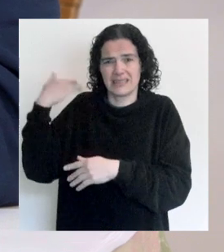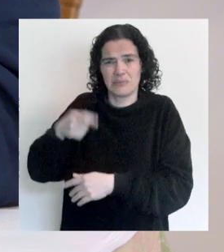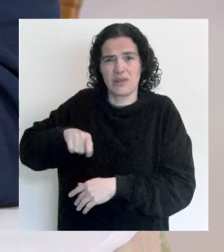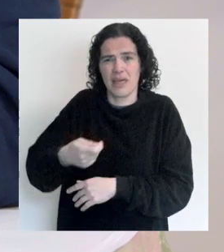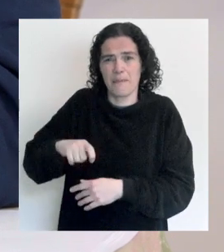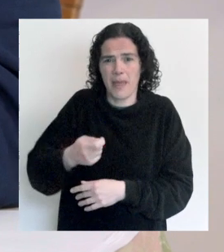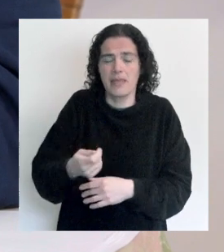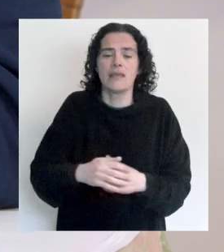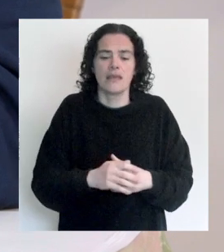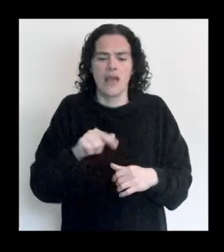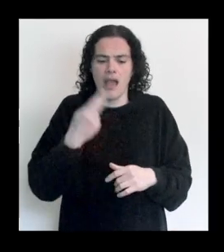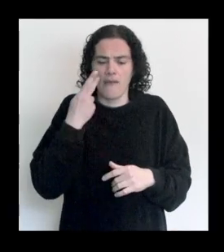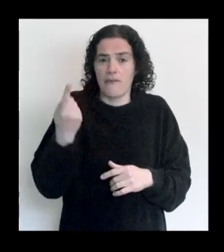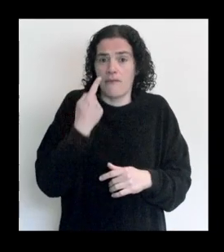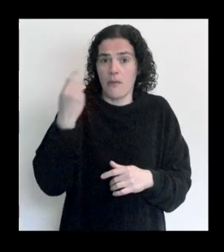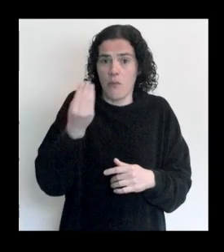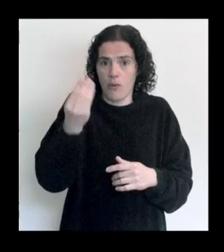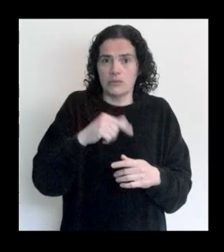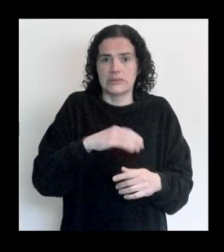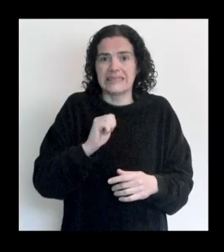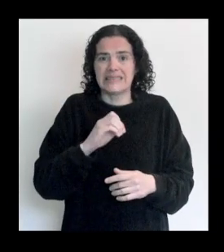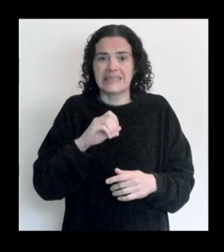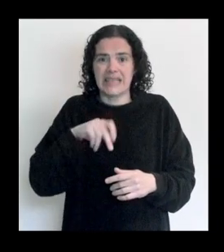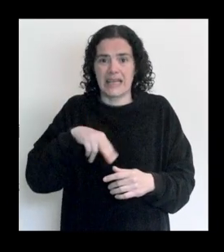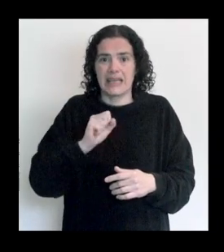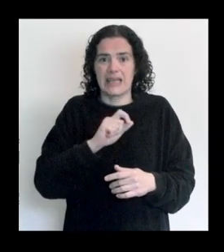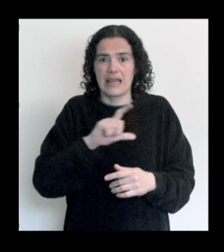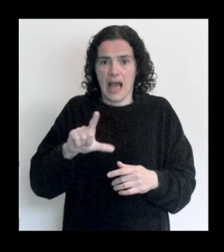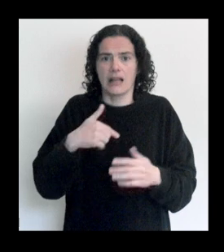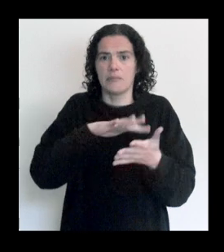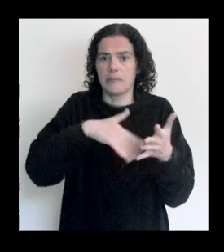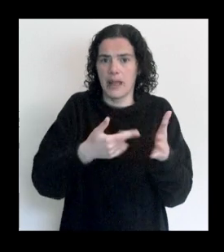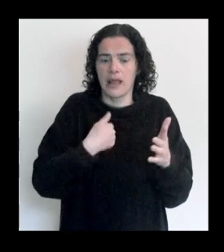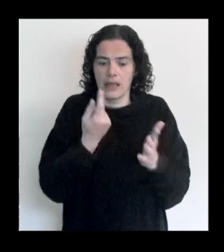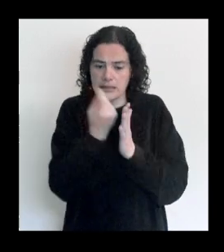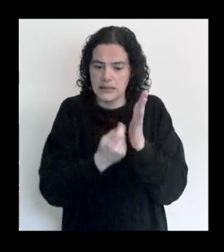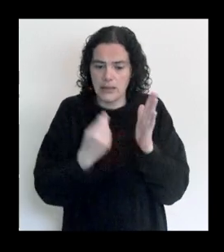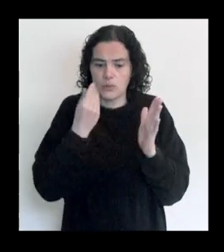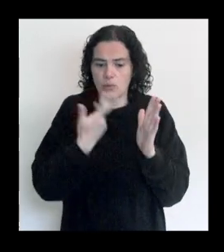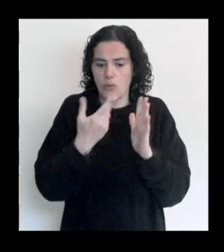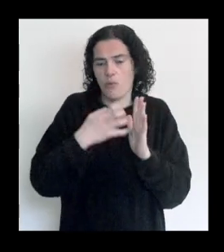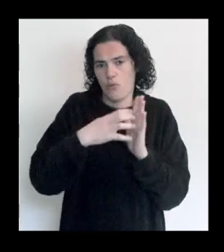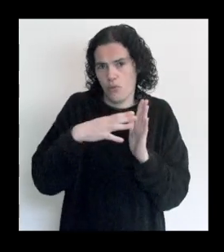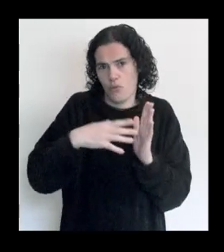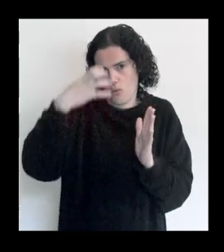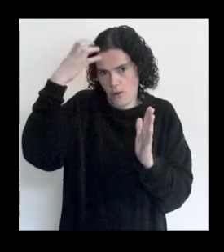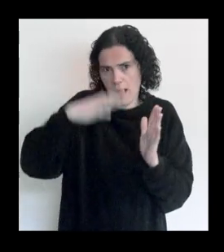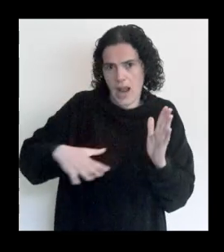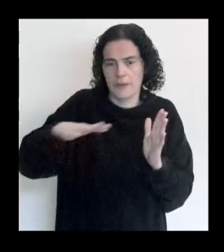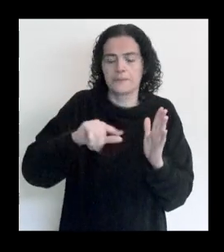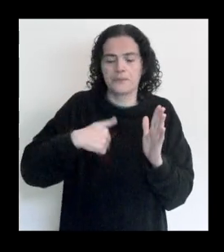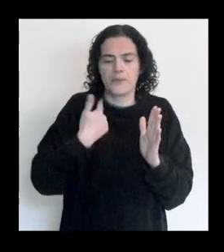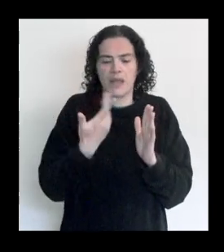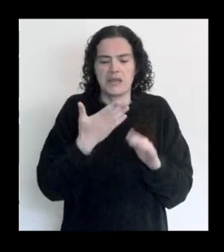has the very famous plan of St. Gall, the St. Gall plan, which is the design of the monastic cloister from